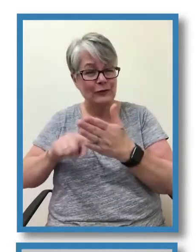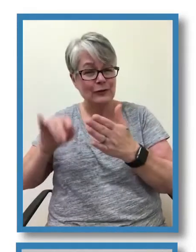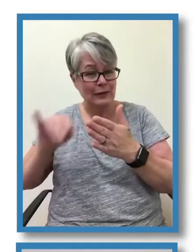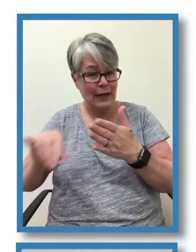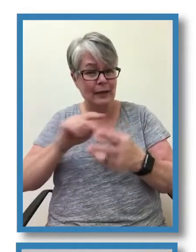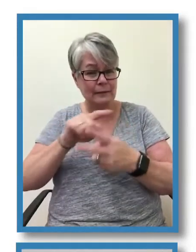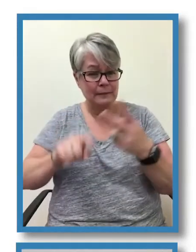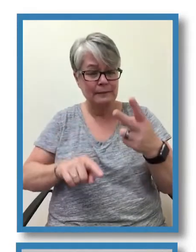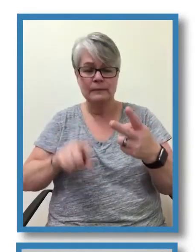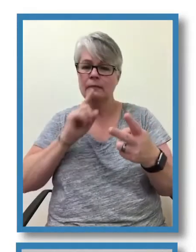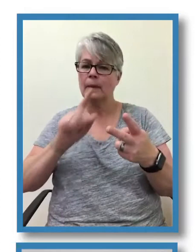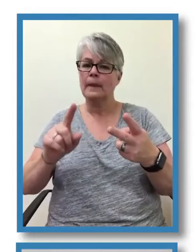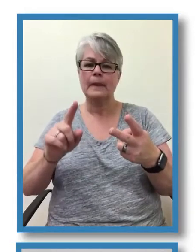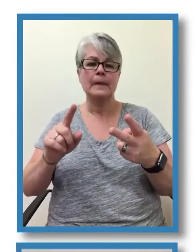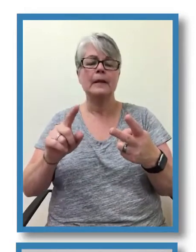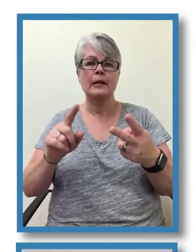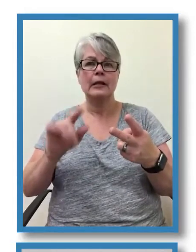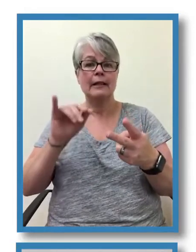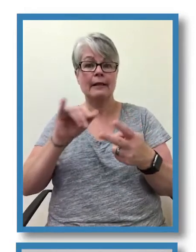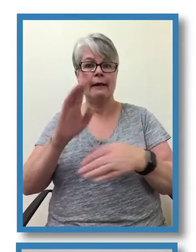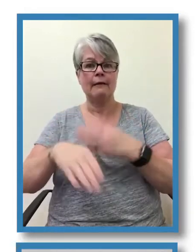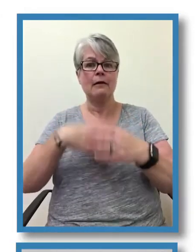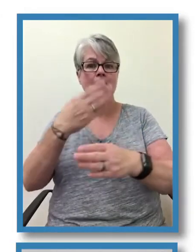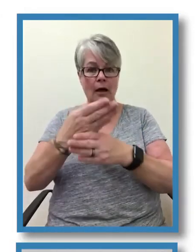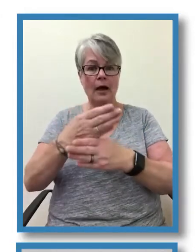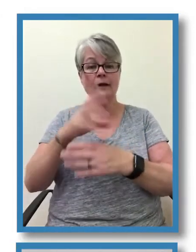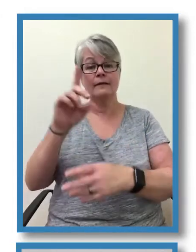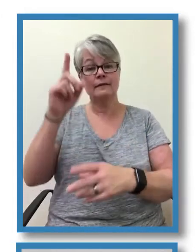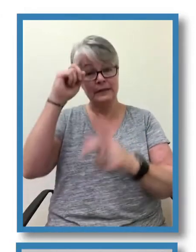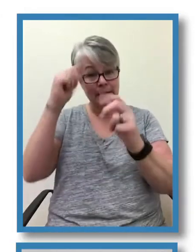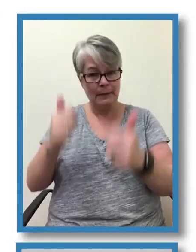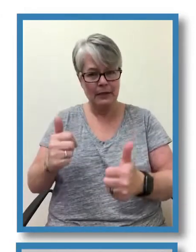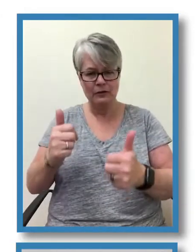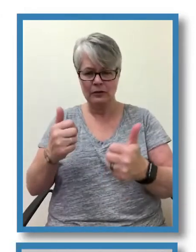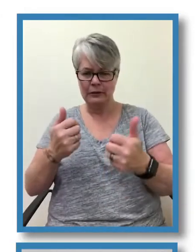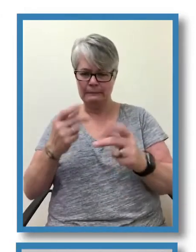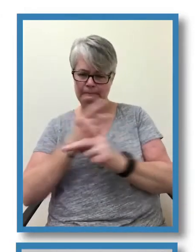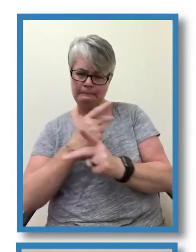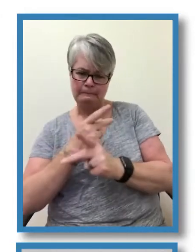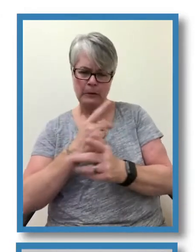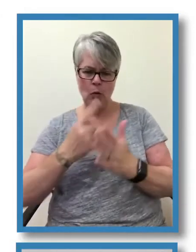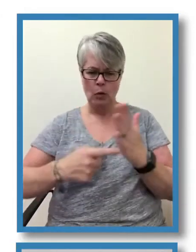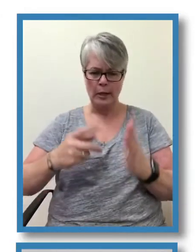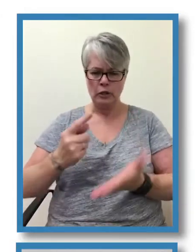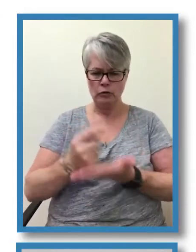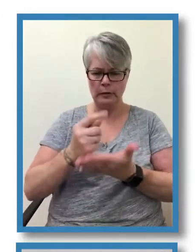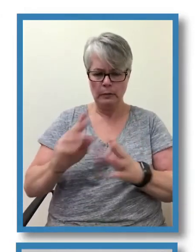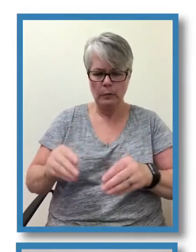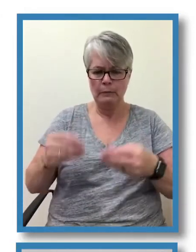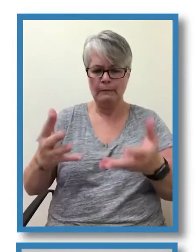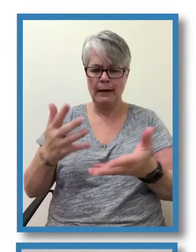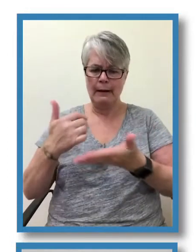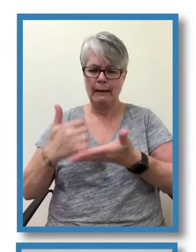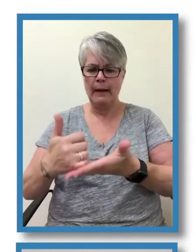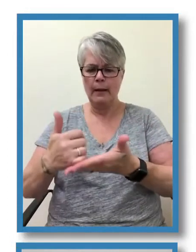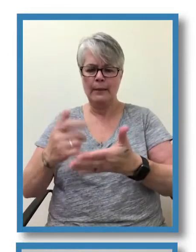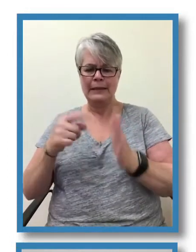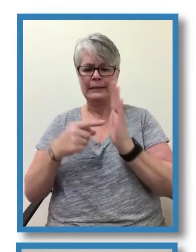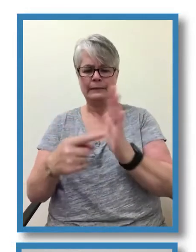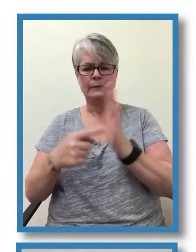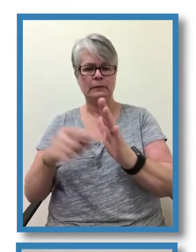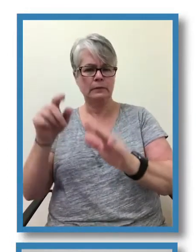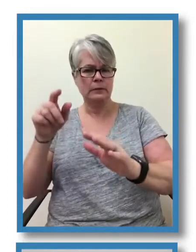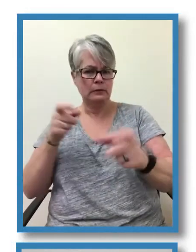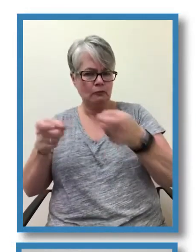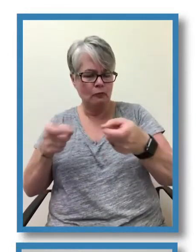eventually find treatments which may alter the course of the disease. And again, a lot of these frontotemporal dementias are due to